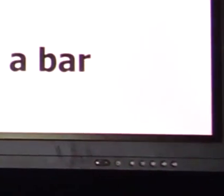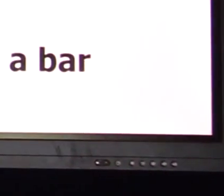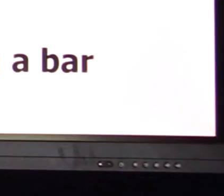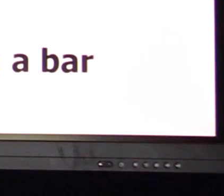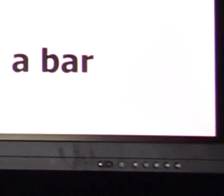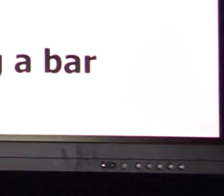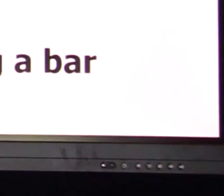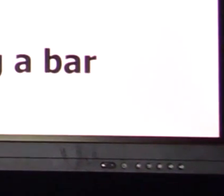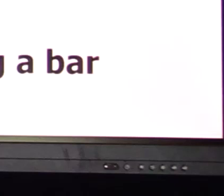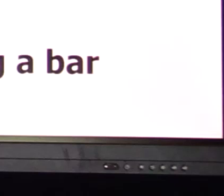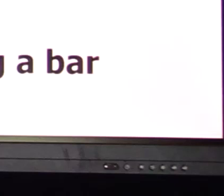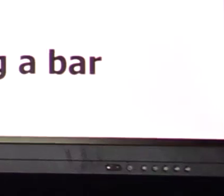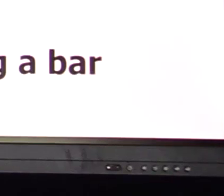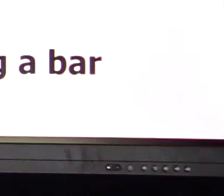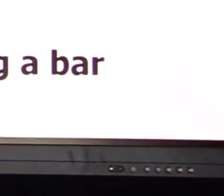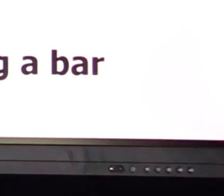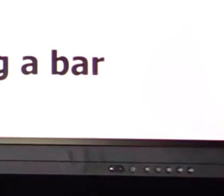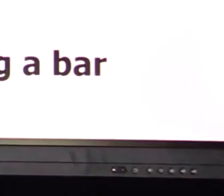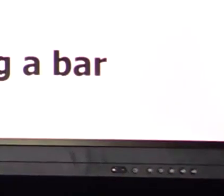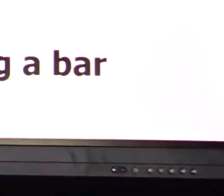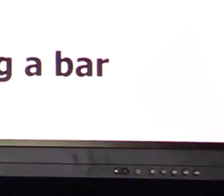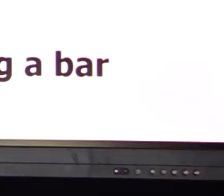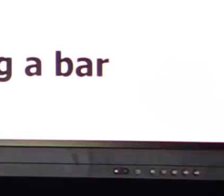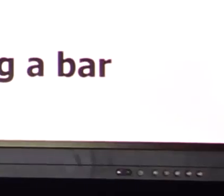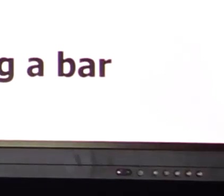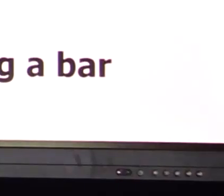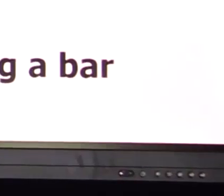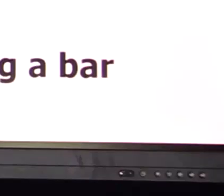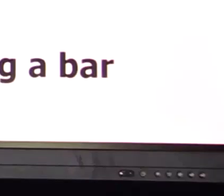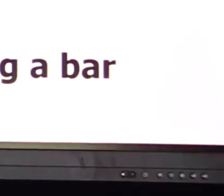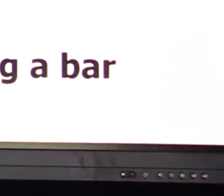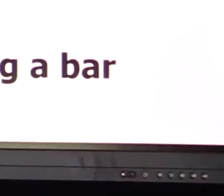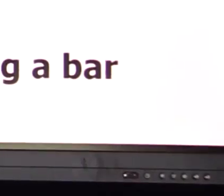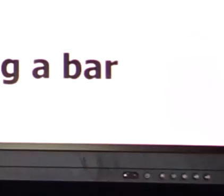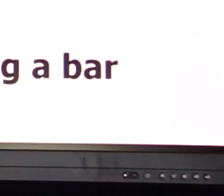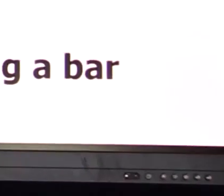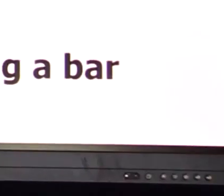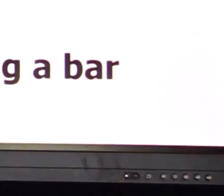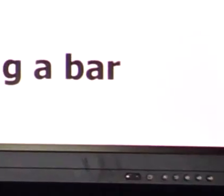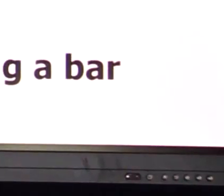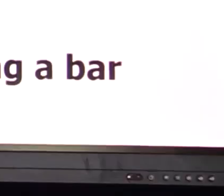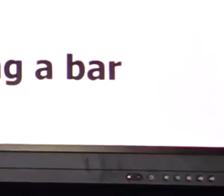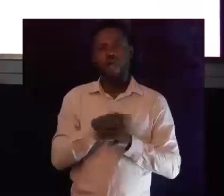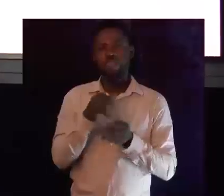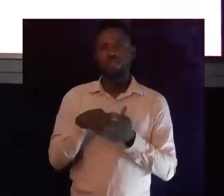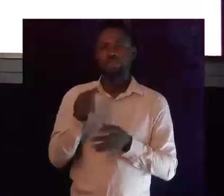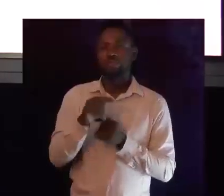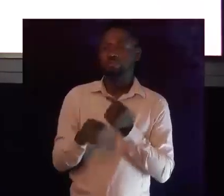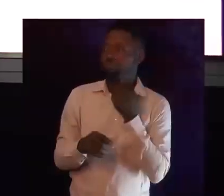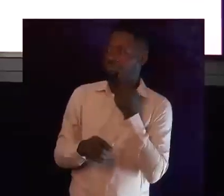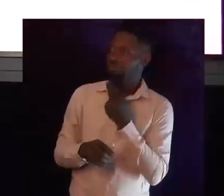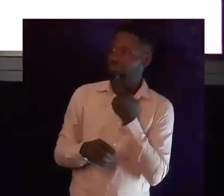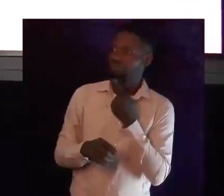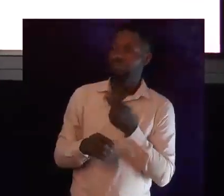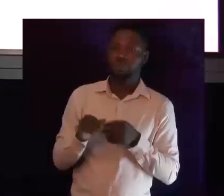for the day, because today is Tuesday, and you know that we have Magic Tuesday. What does Uncle Agbaje have for us on this lovely Tuesday? Well,